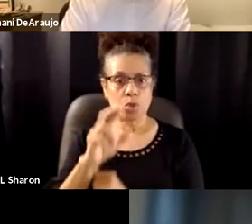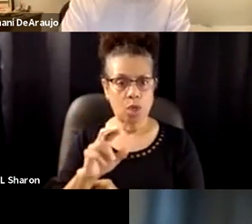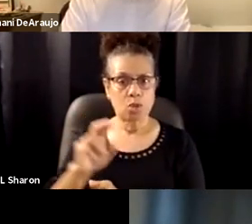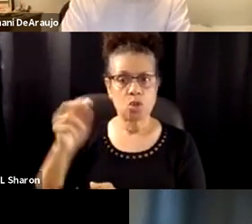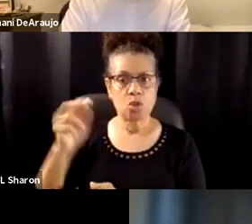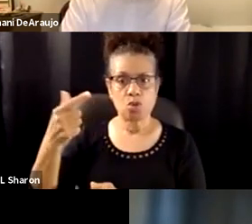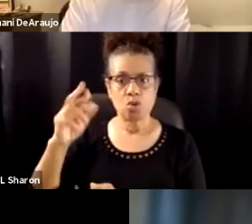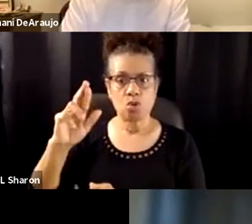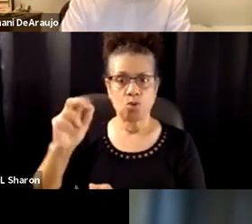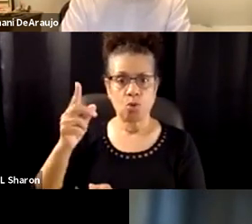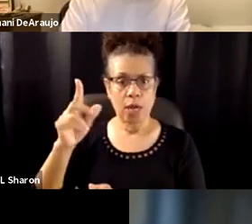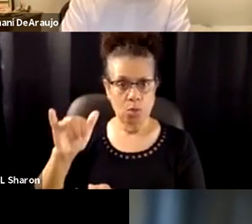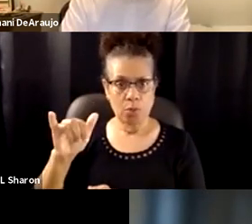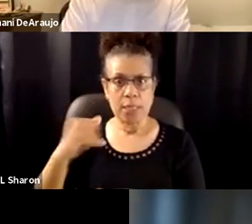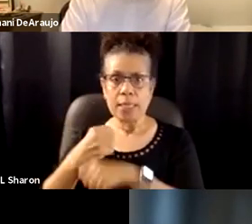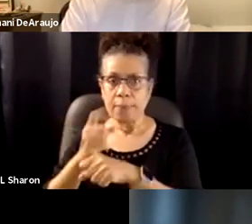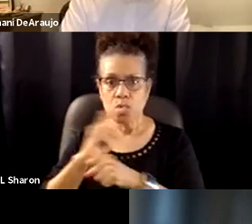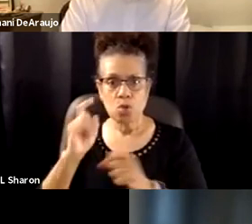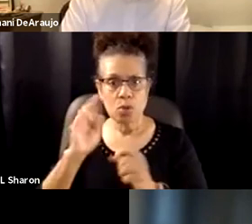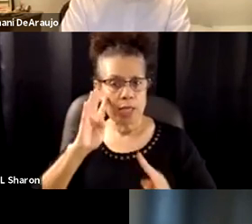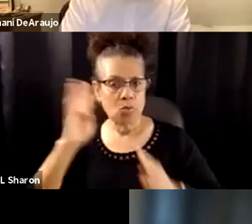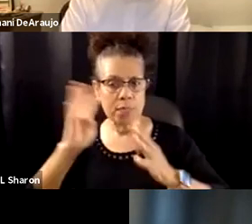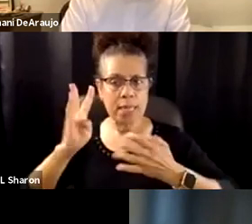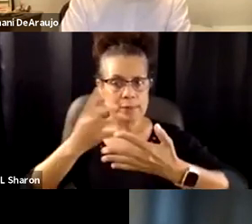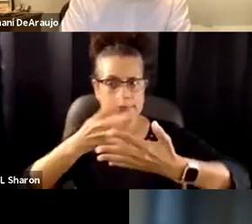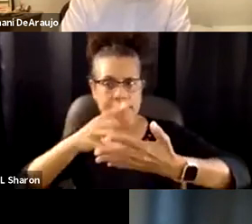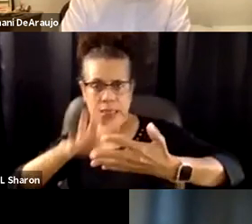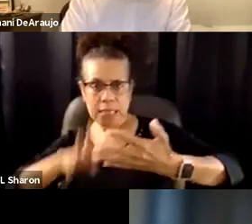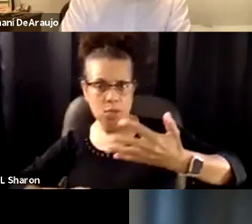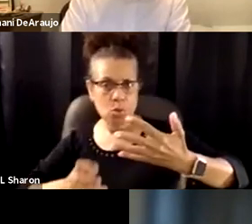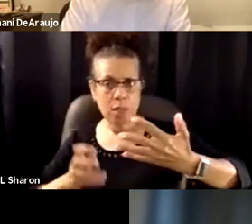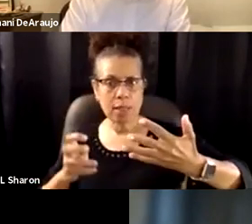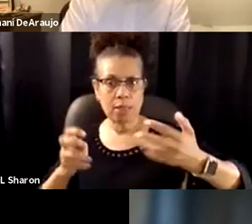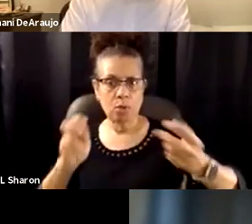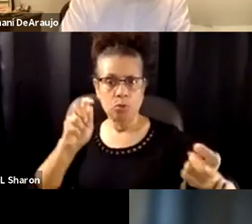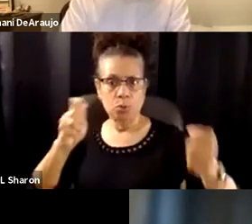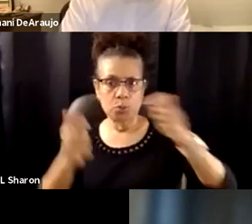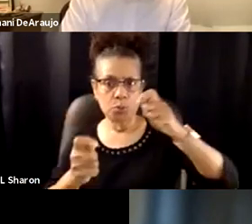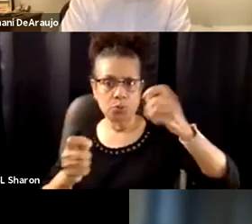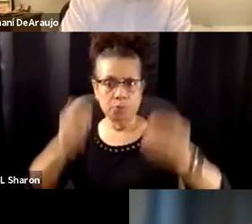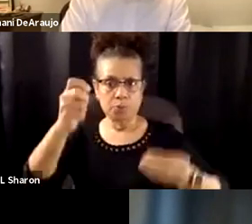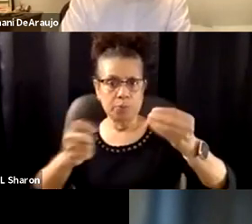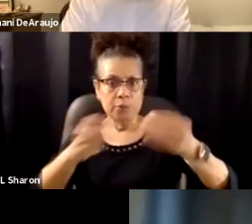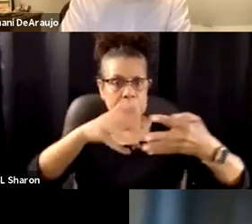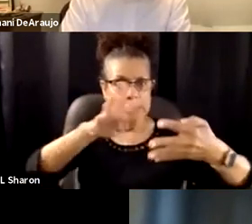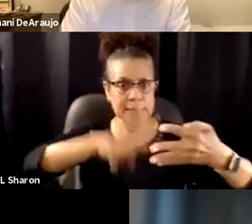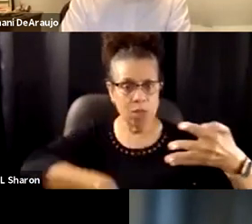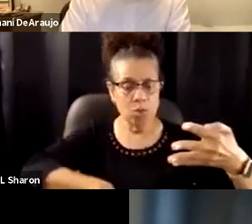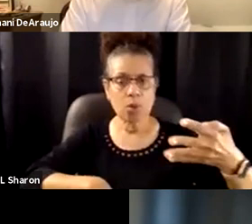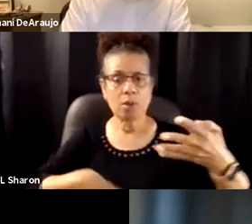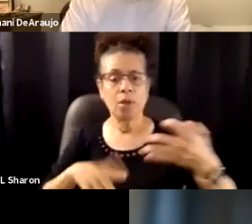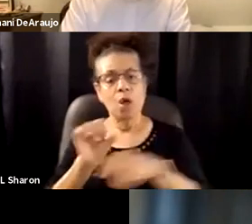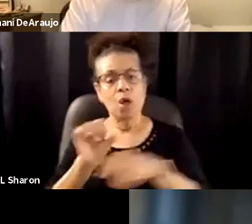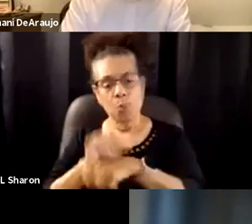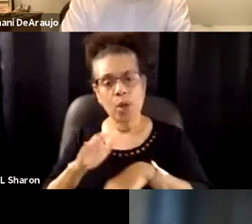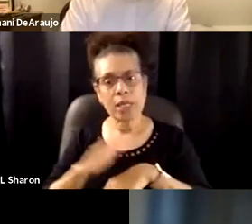team to make sure they were able to do some creative scheduling in rotated classrooms around classrooms are set up they're still working um on getting